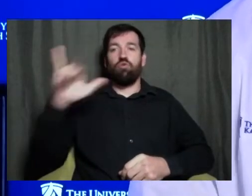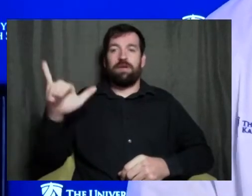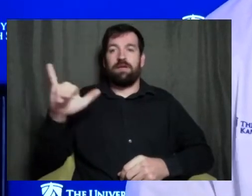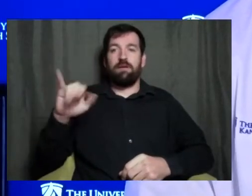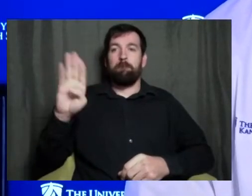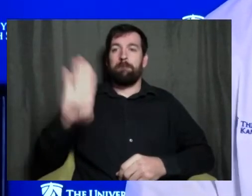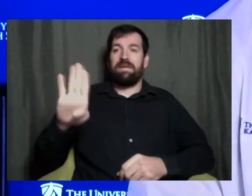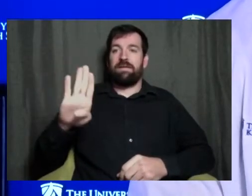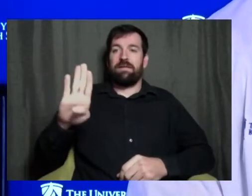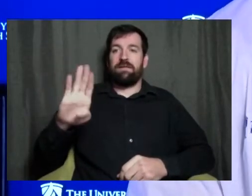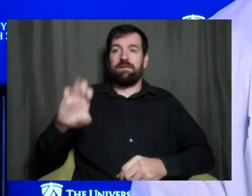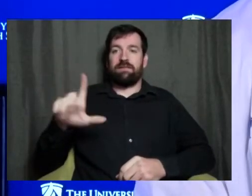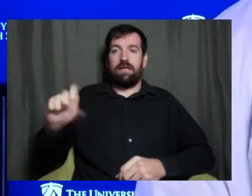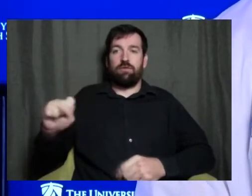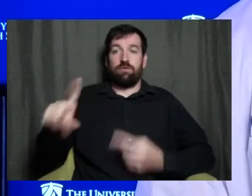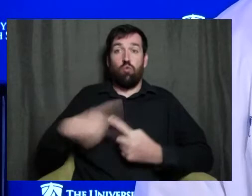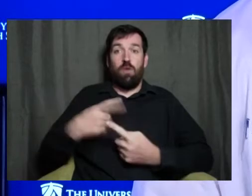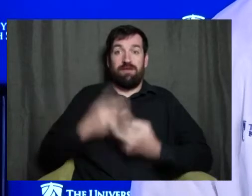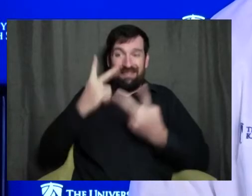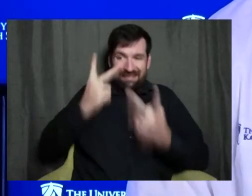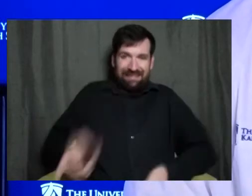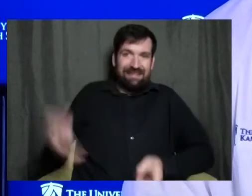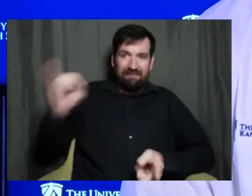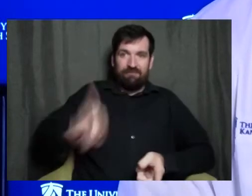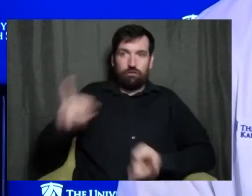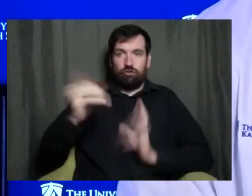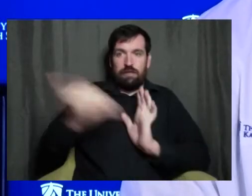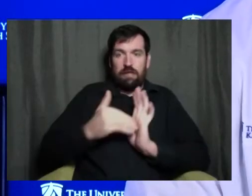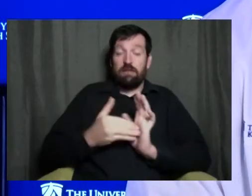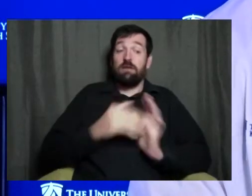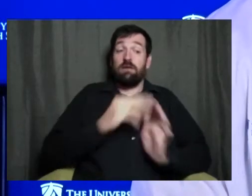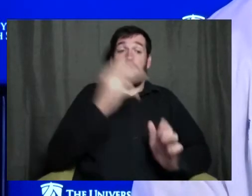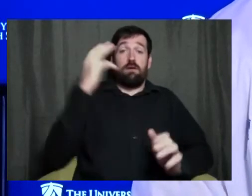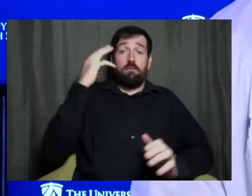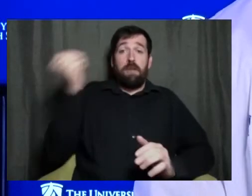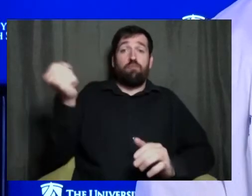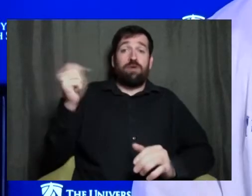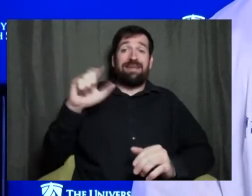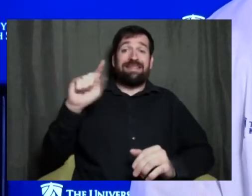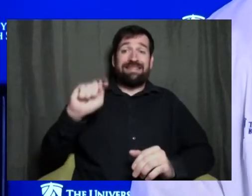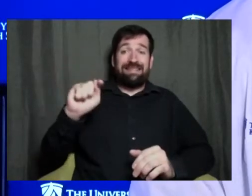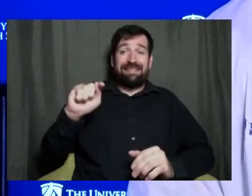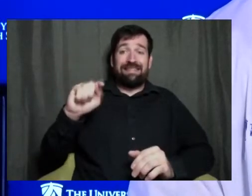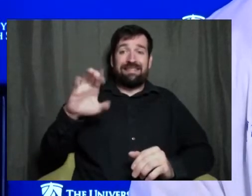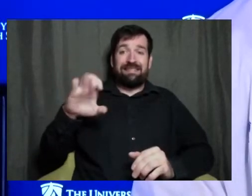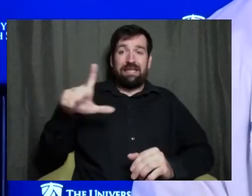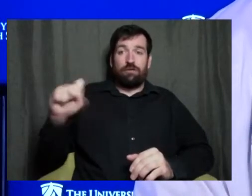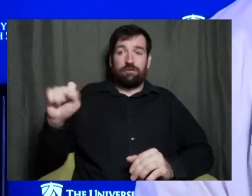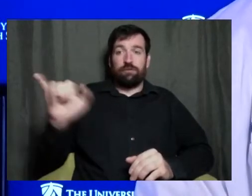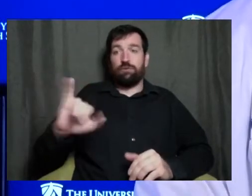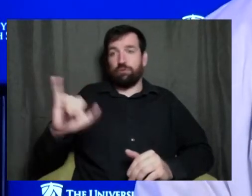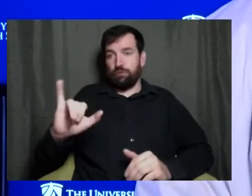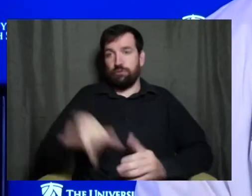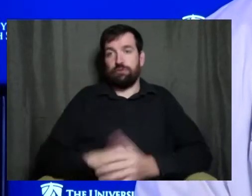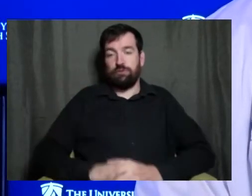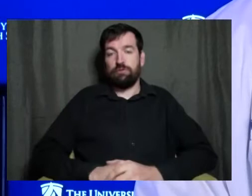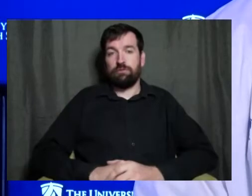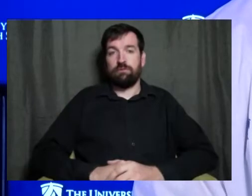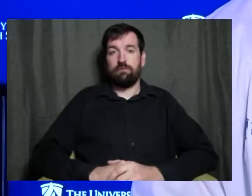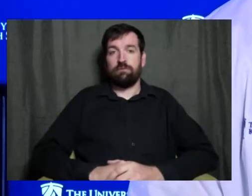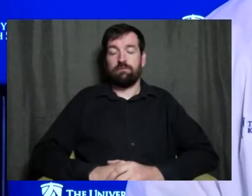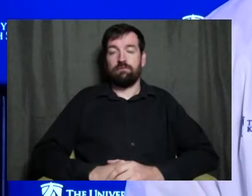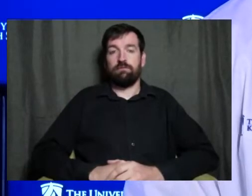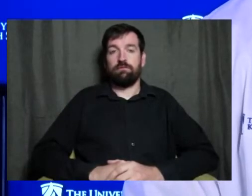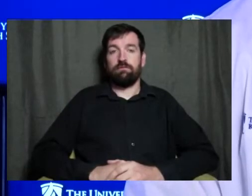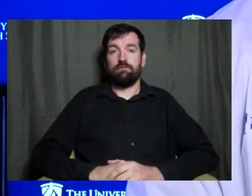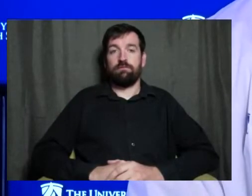you see the infection again. It's those memory T cells that start to take effect as well after you see that infection again.